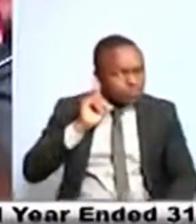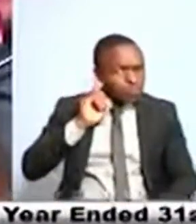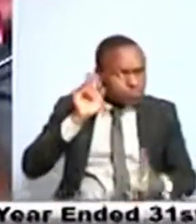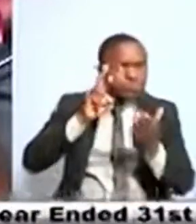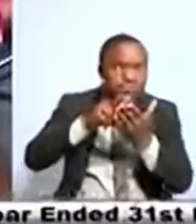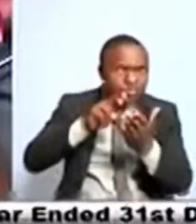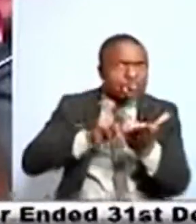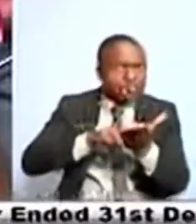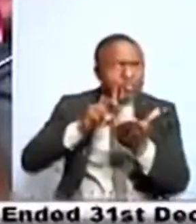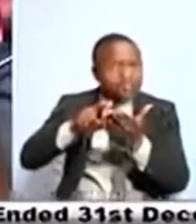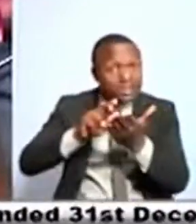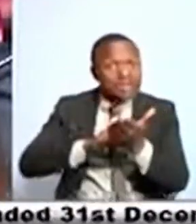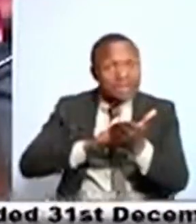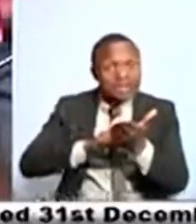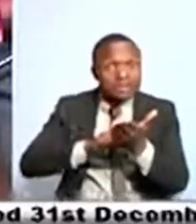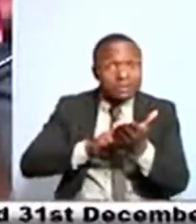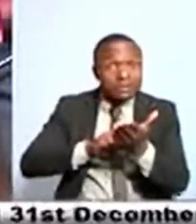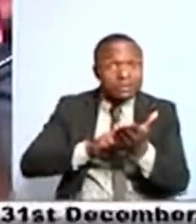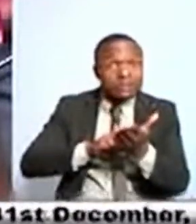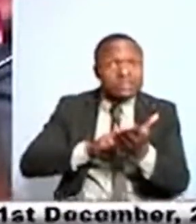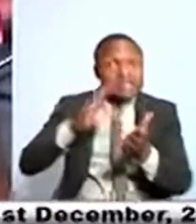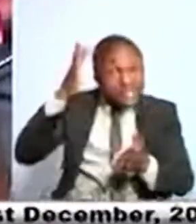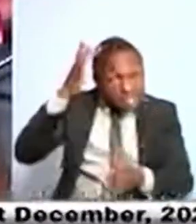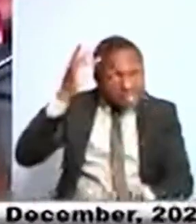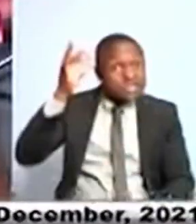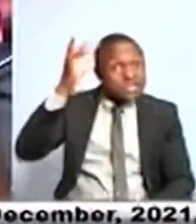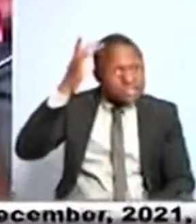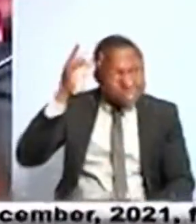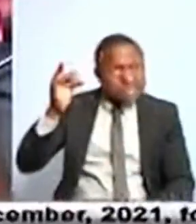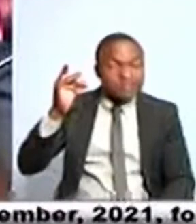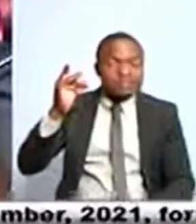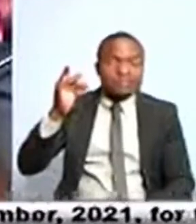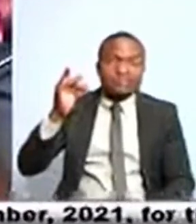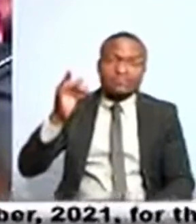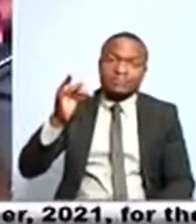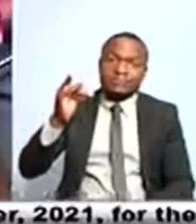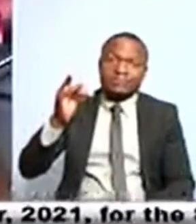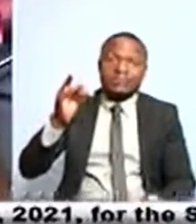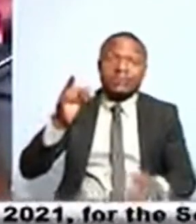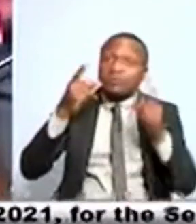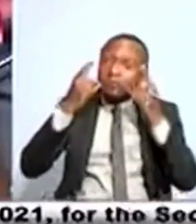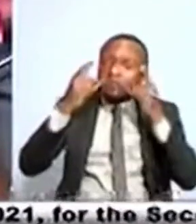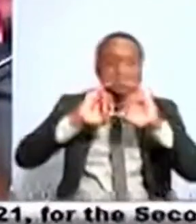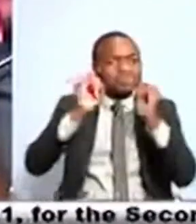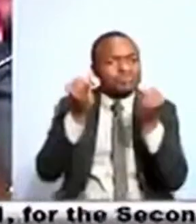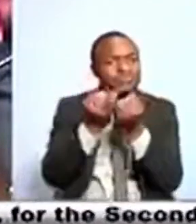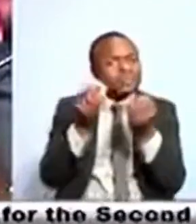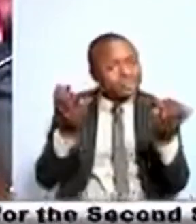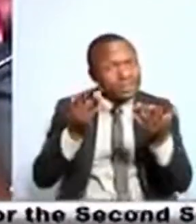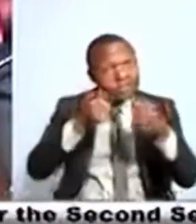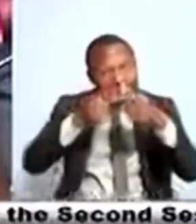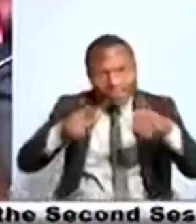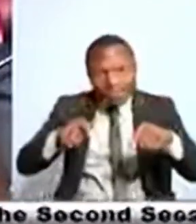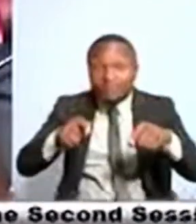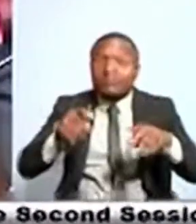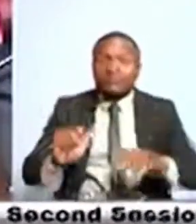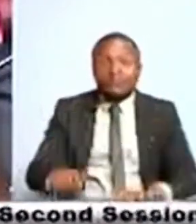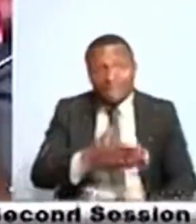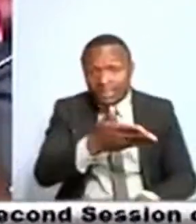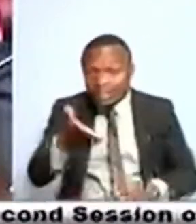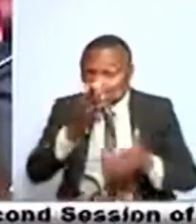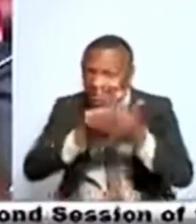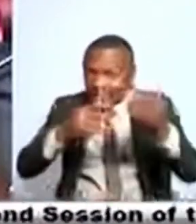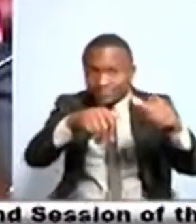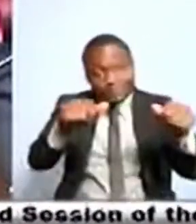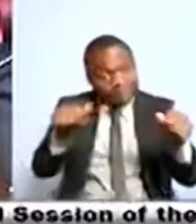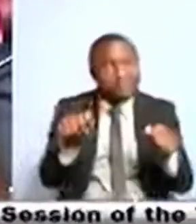of thieving in this public institution. And there is nothing that is happening. In some areas, Madam